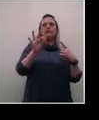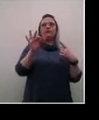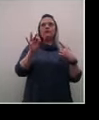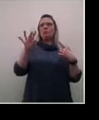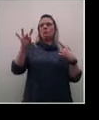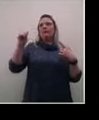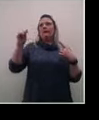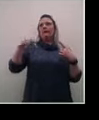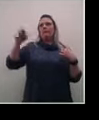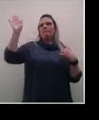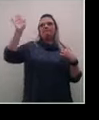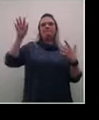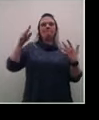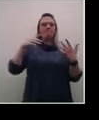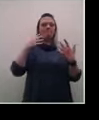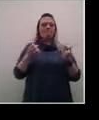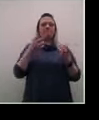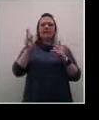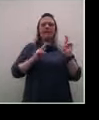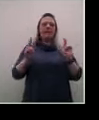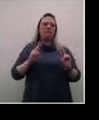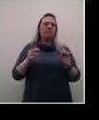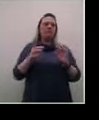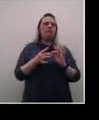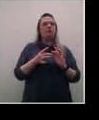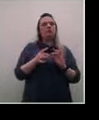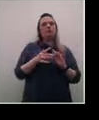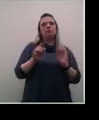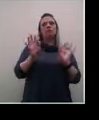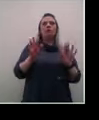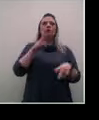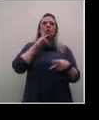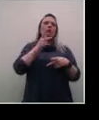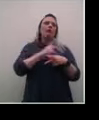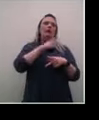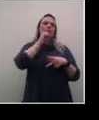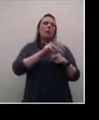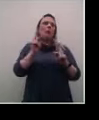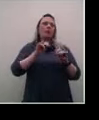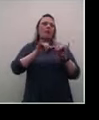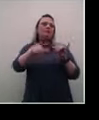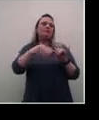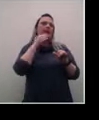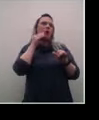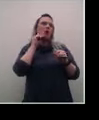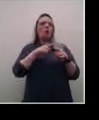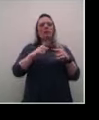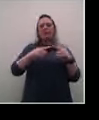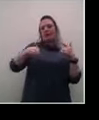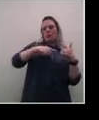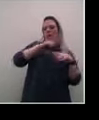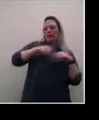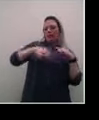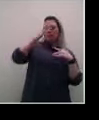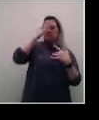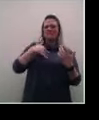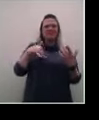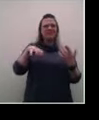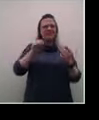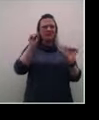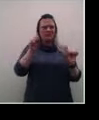and above. A lot of people are saying, well, we just should keep all the old people home, the rest of us aren't going to get sick. Well, you can get